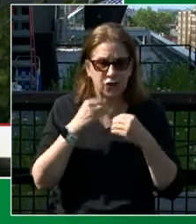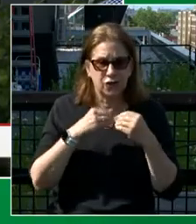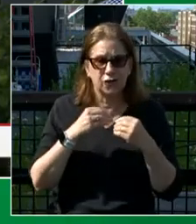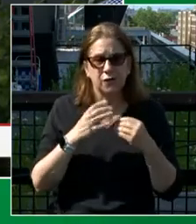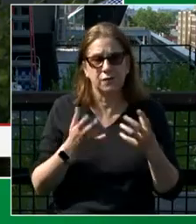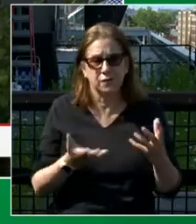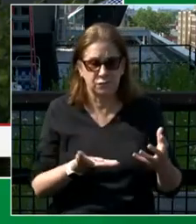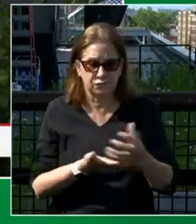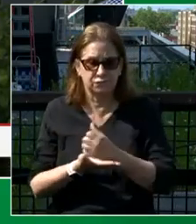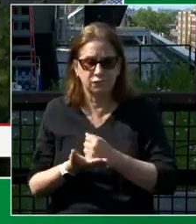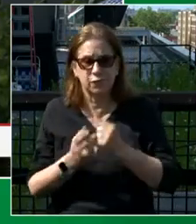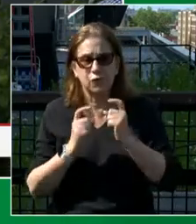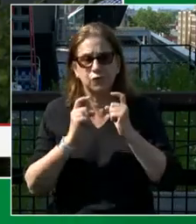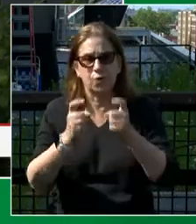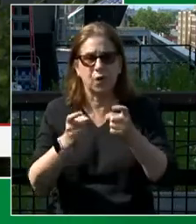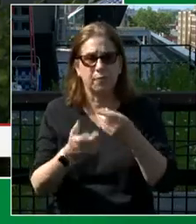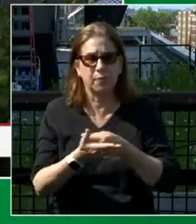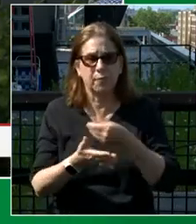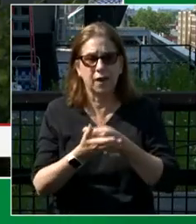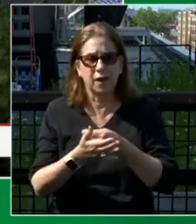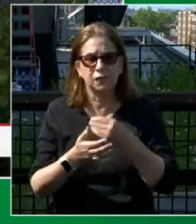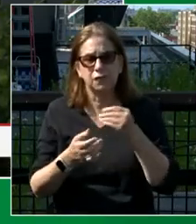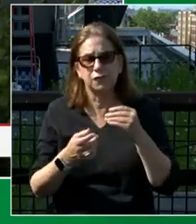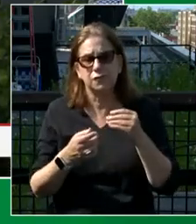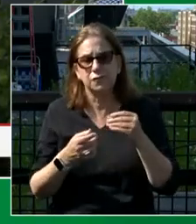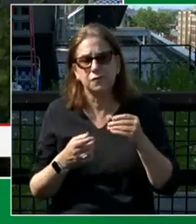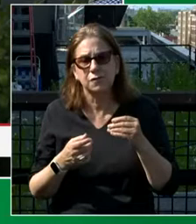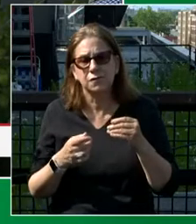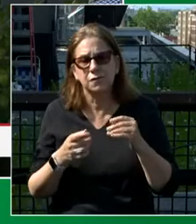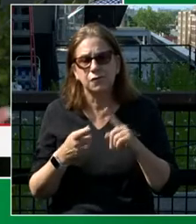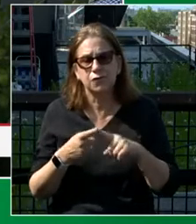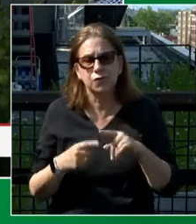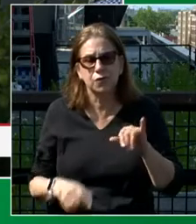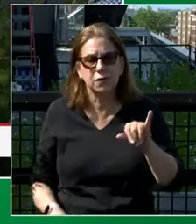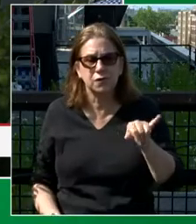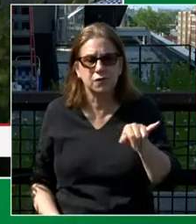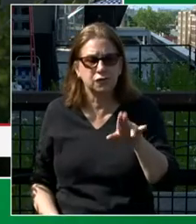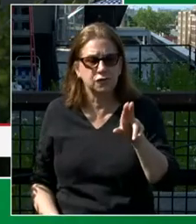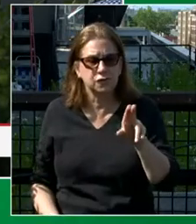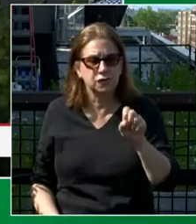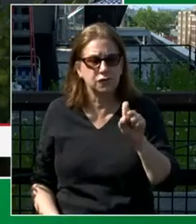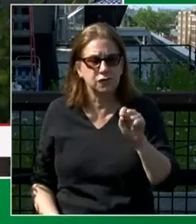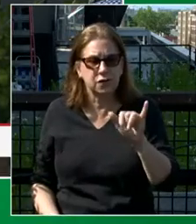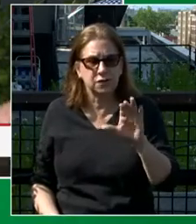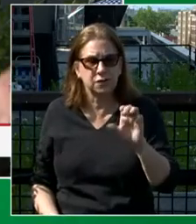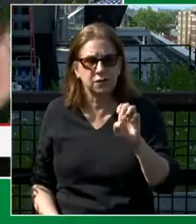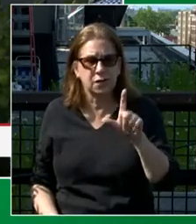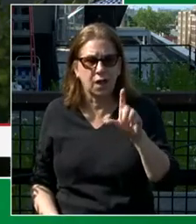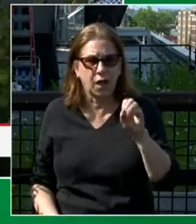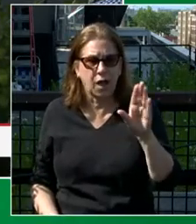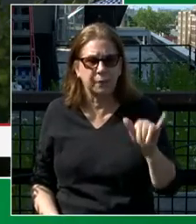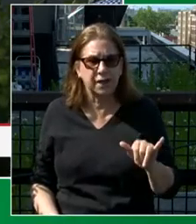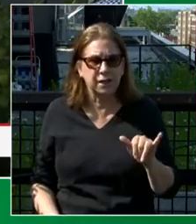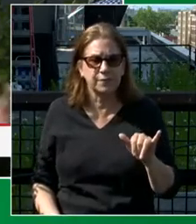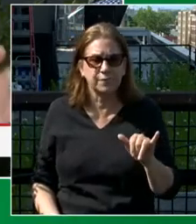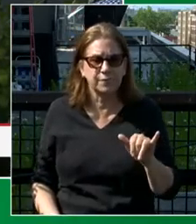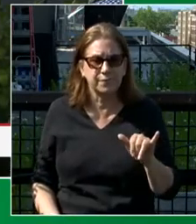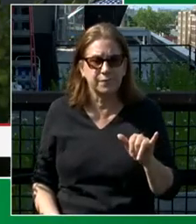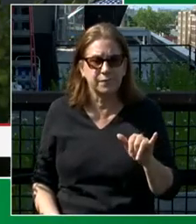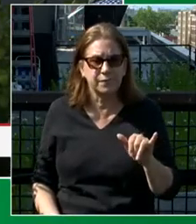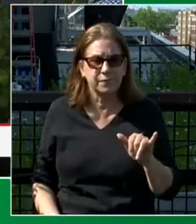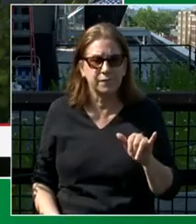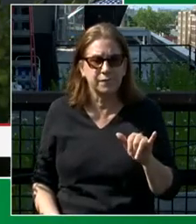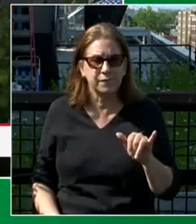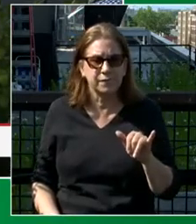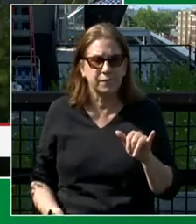Labs. Overnight, me and Kevin were like, let's make this bigger. So that one call or that